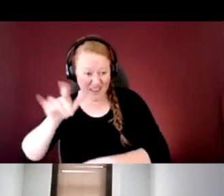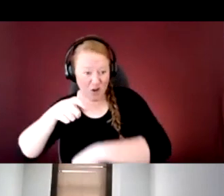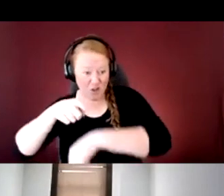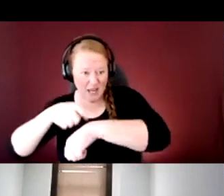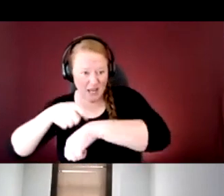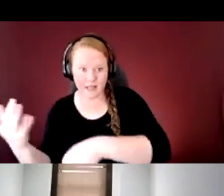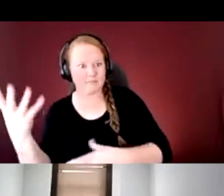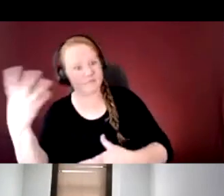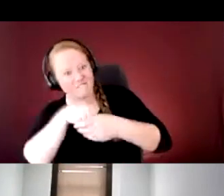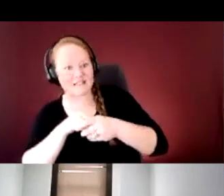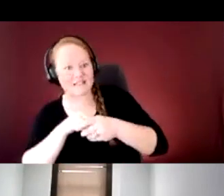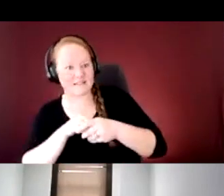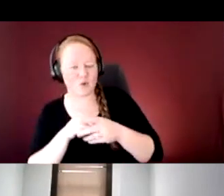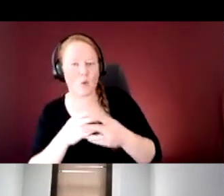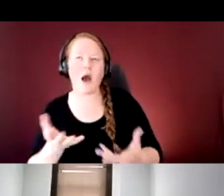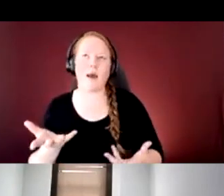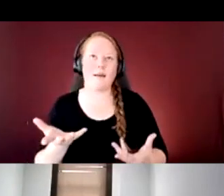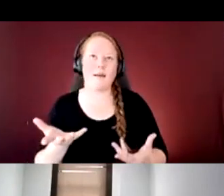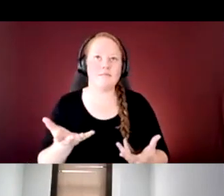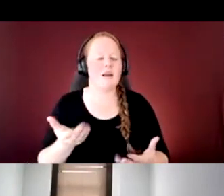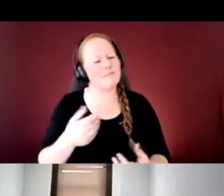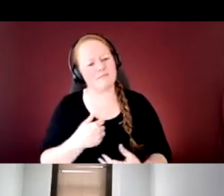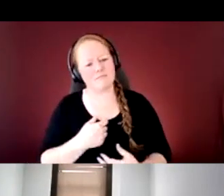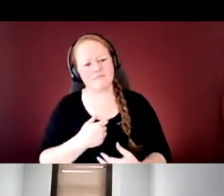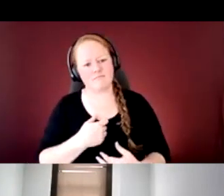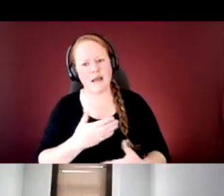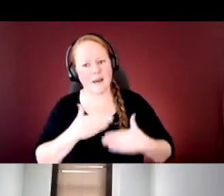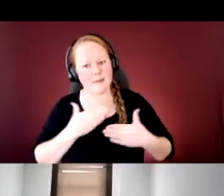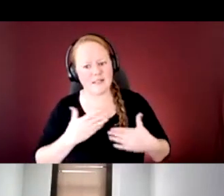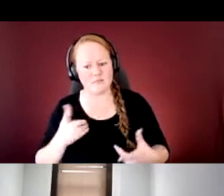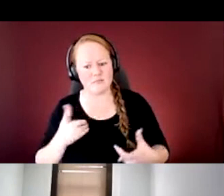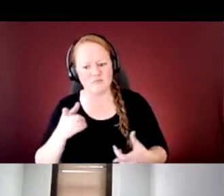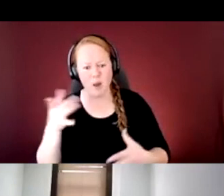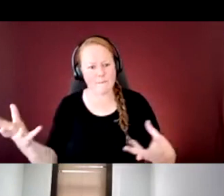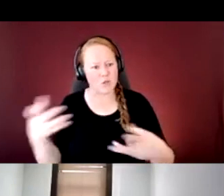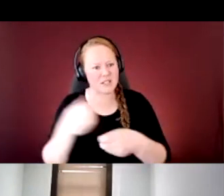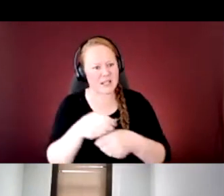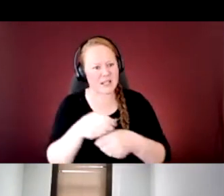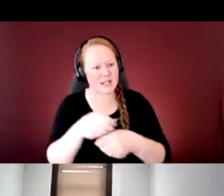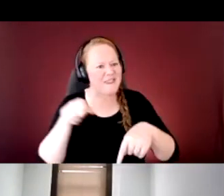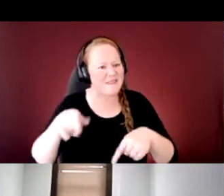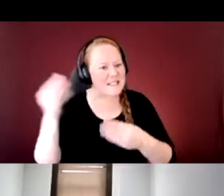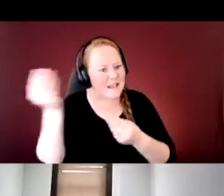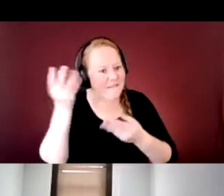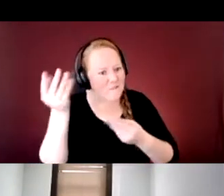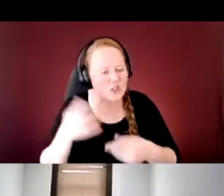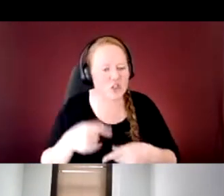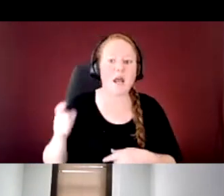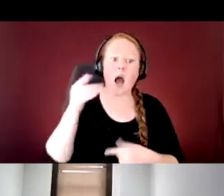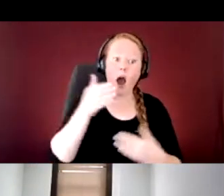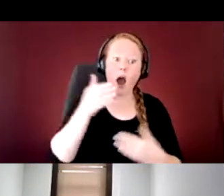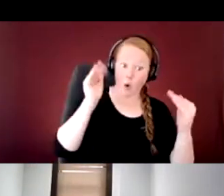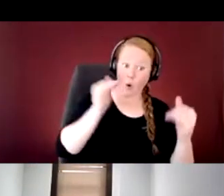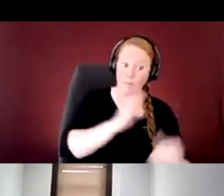this document put together by the Direct Relief Working Group, and I hope that the full Stimulus Advisory Board will give its consensus endorsement of